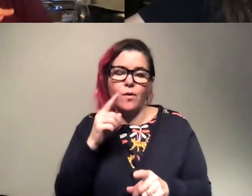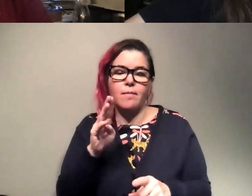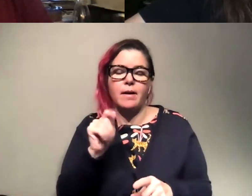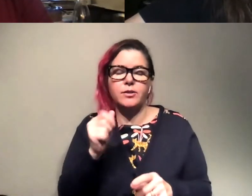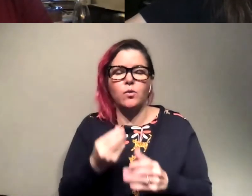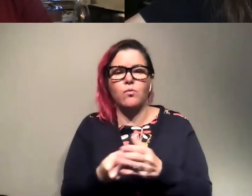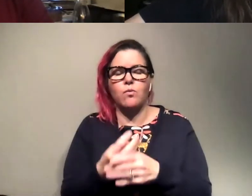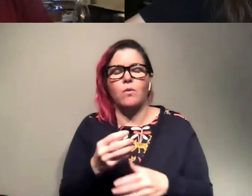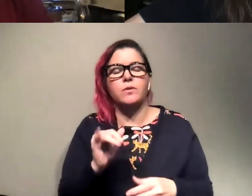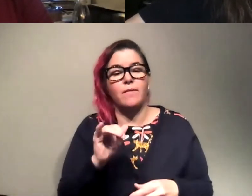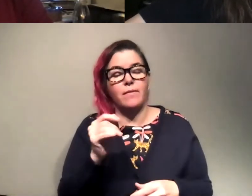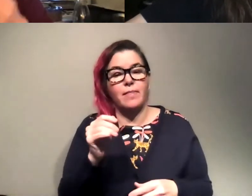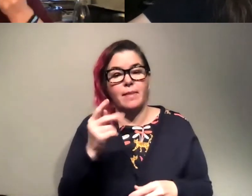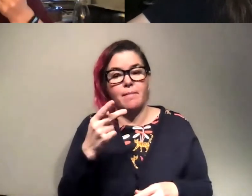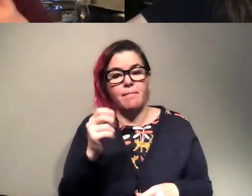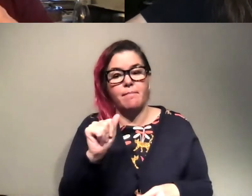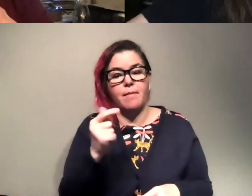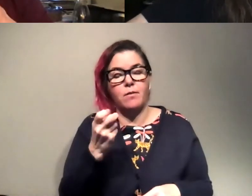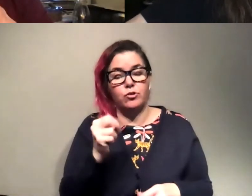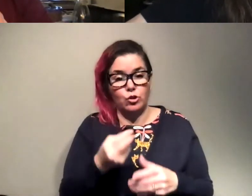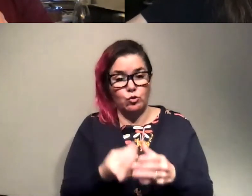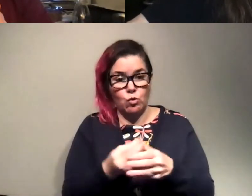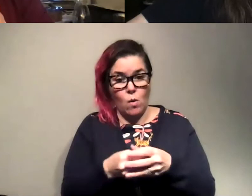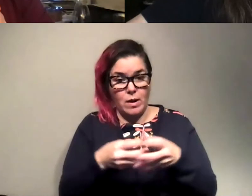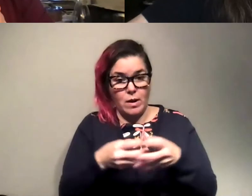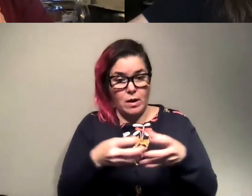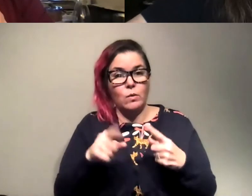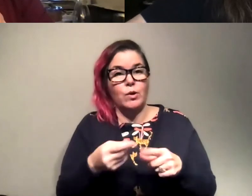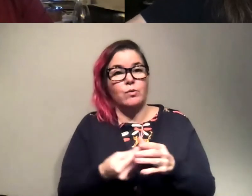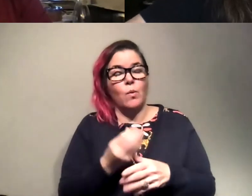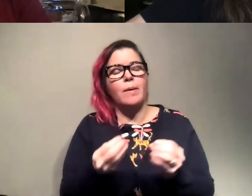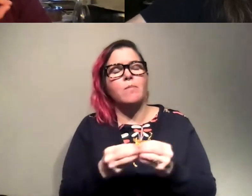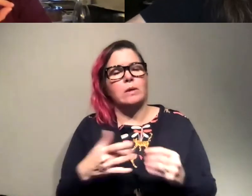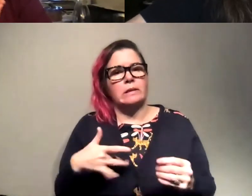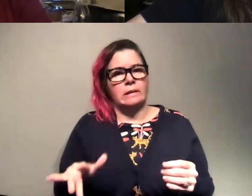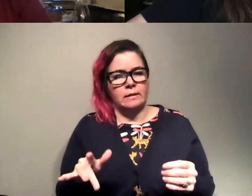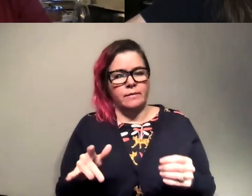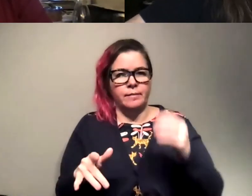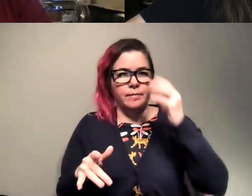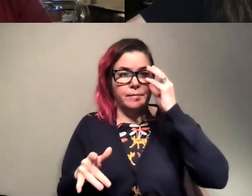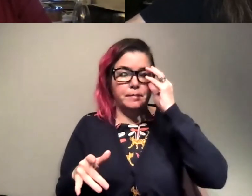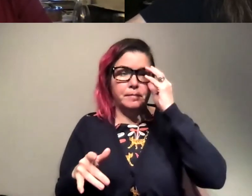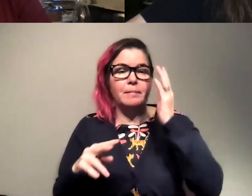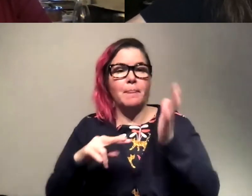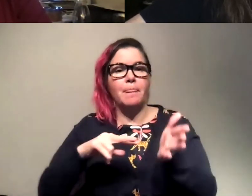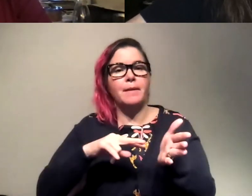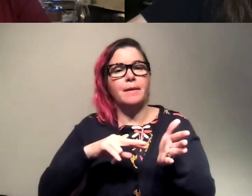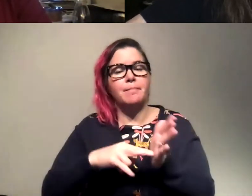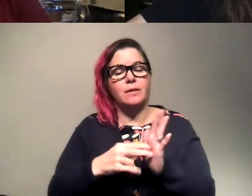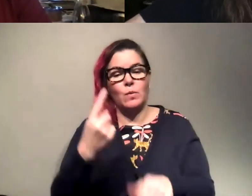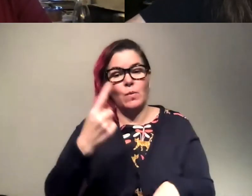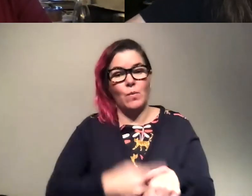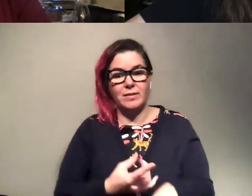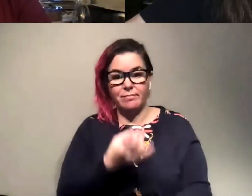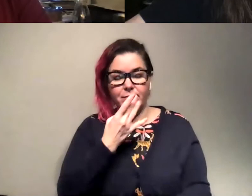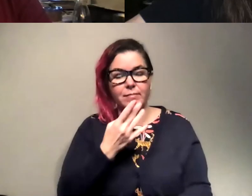pathogen is growing, so when they're growing, they're more sensitive. So you might need to, just taking one dose isn't